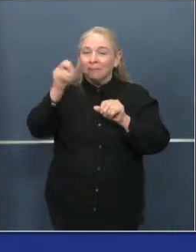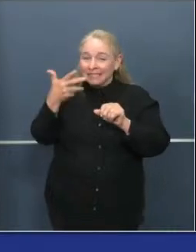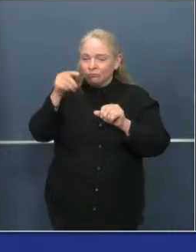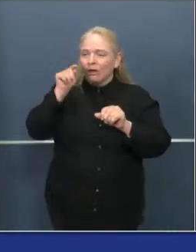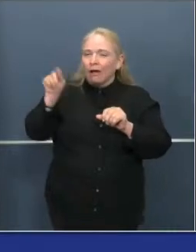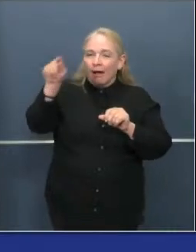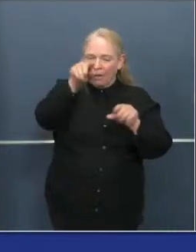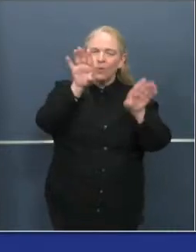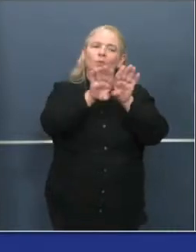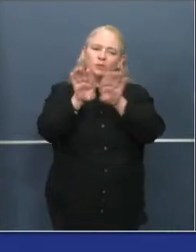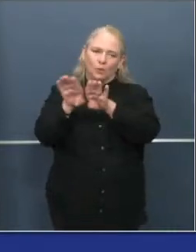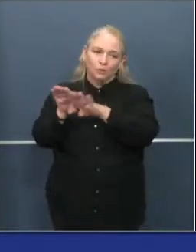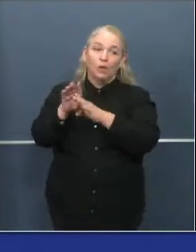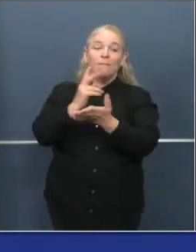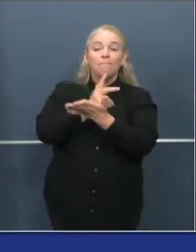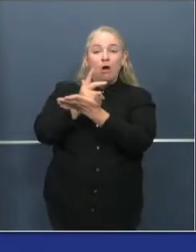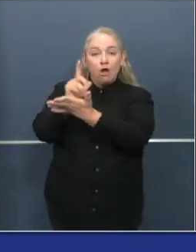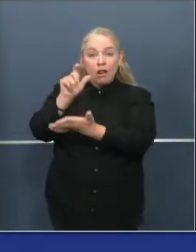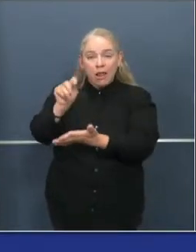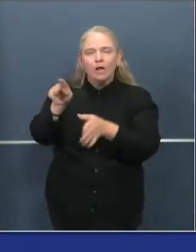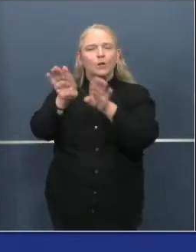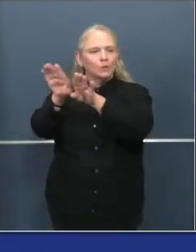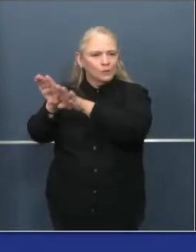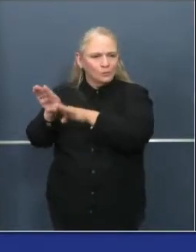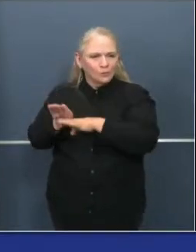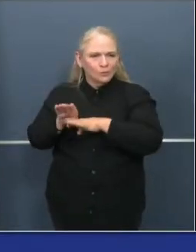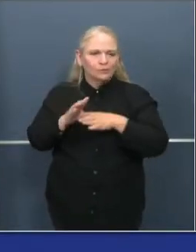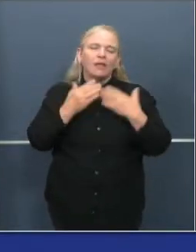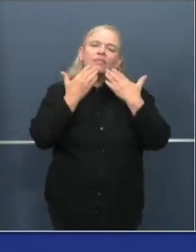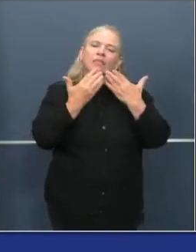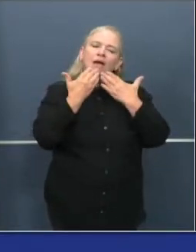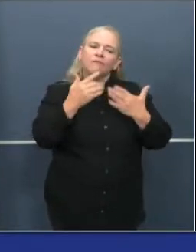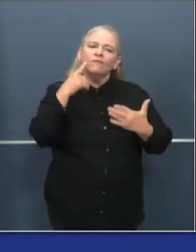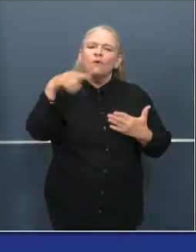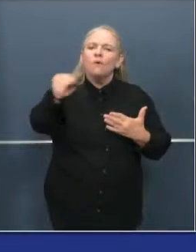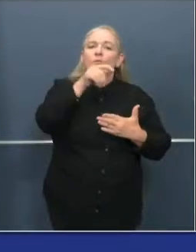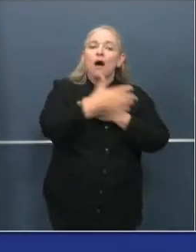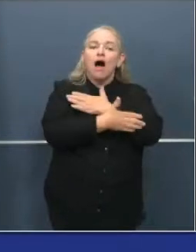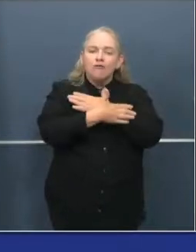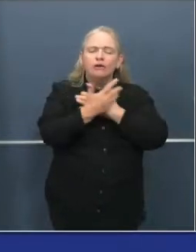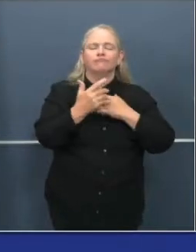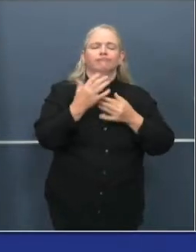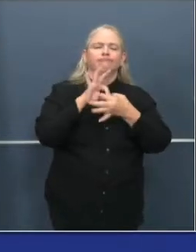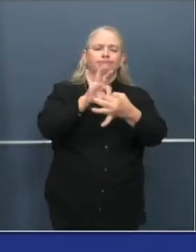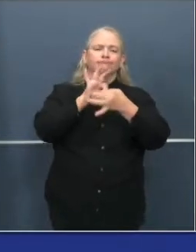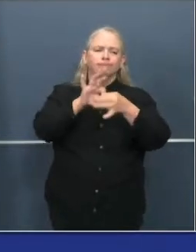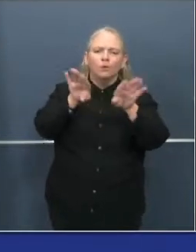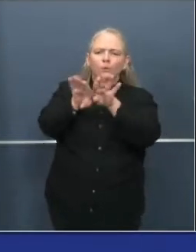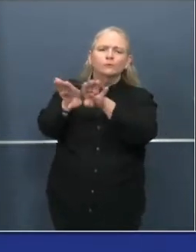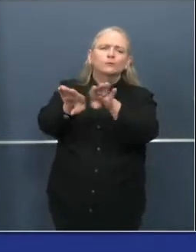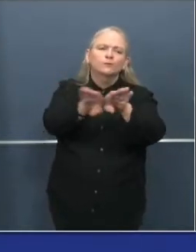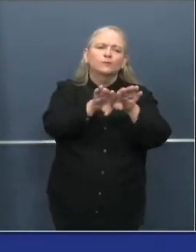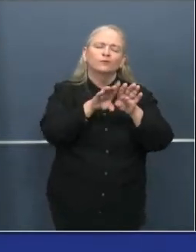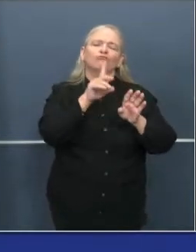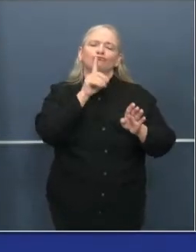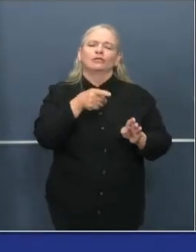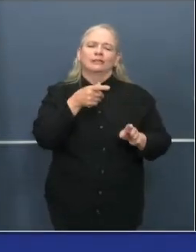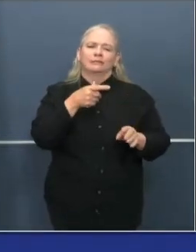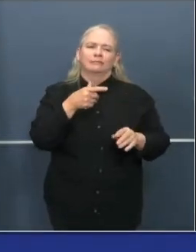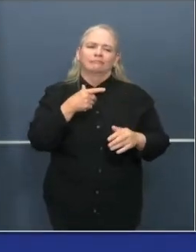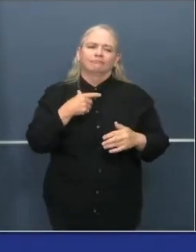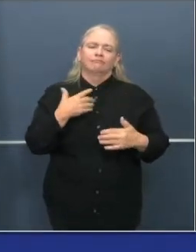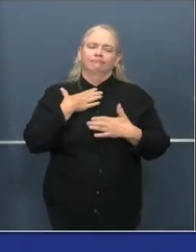residents of the state of California that acted overwhelmingly responsibly, that were out on our